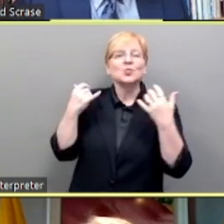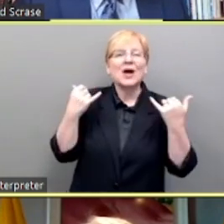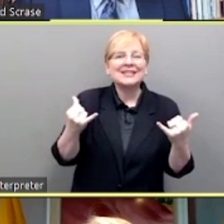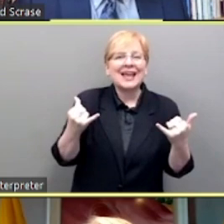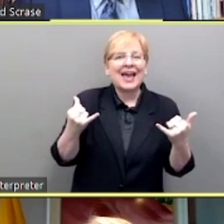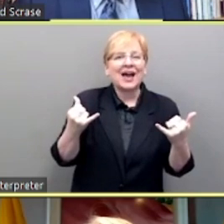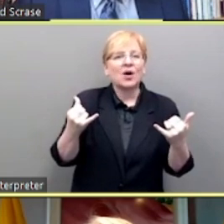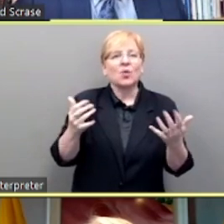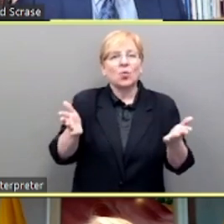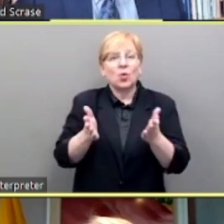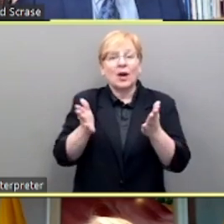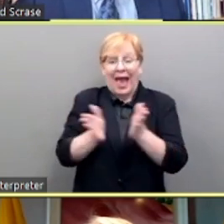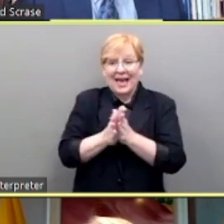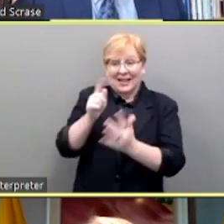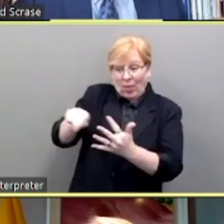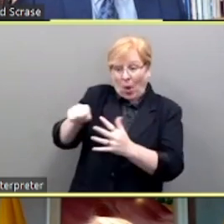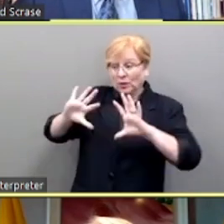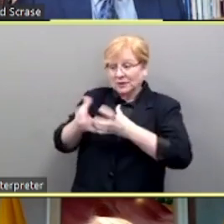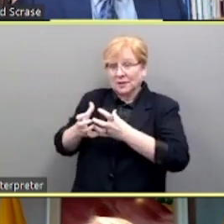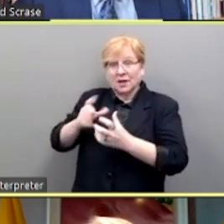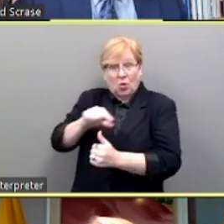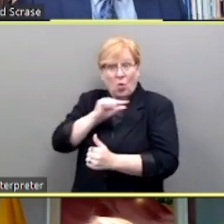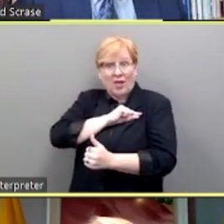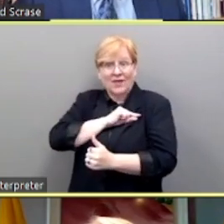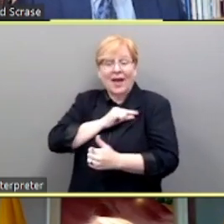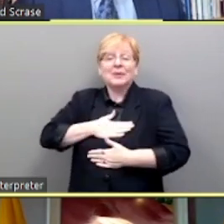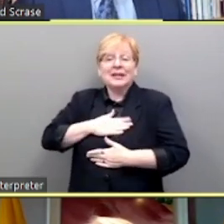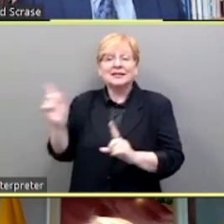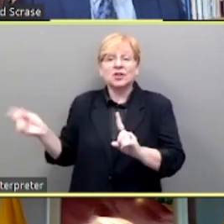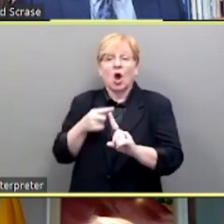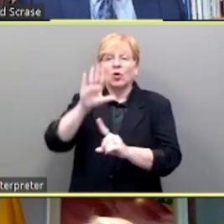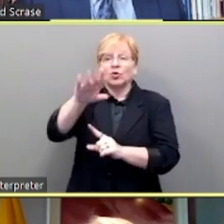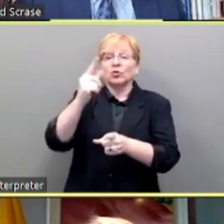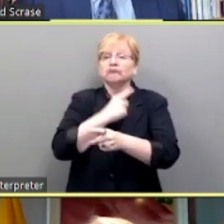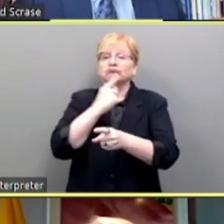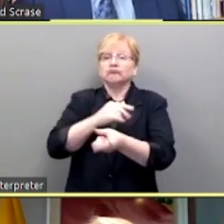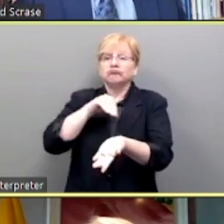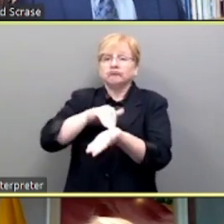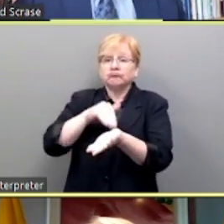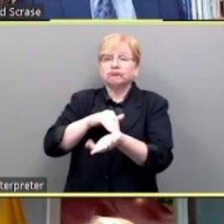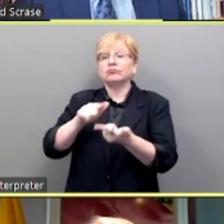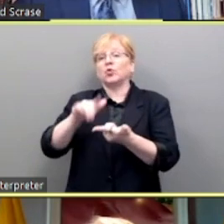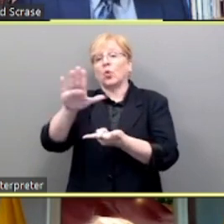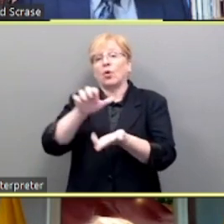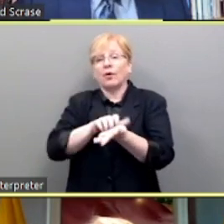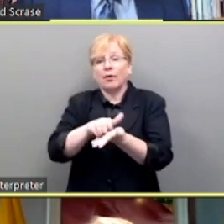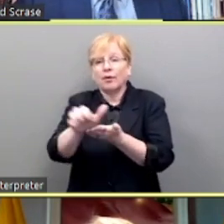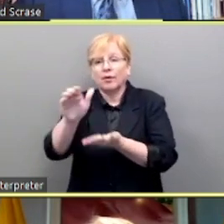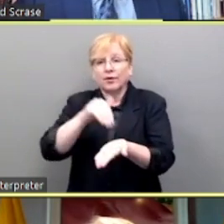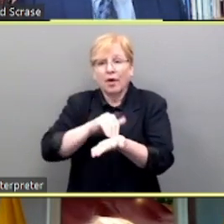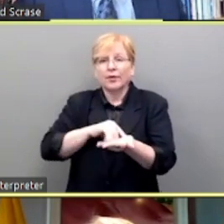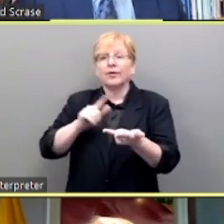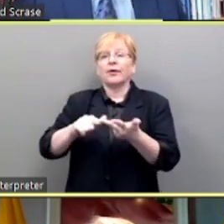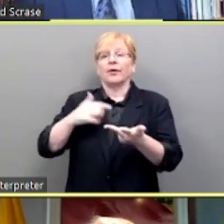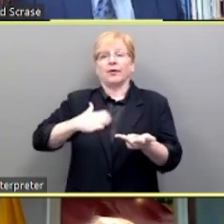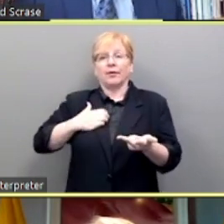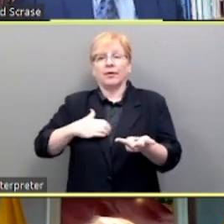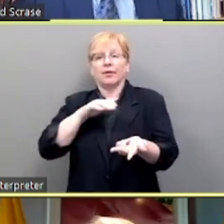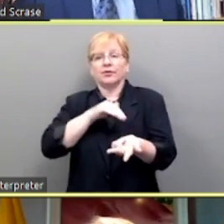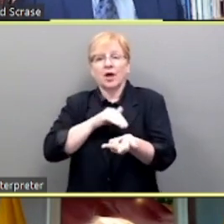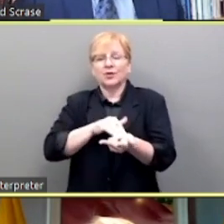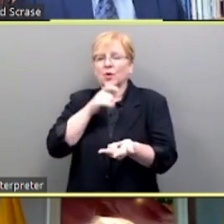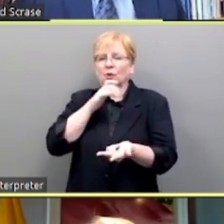these vaccines from your primary care doctor, your oncologist, your rheumatologist, whoever's treating